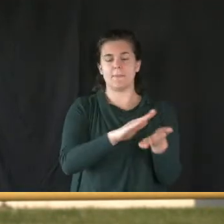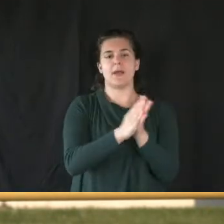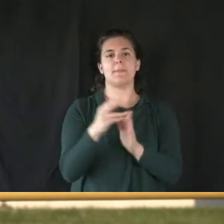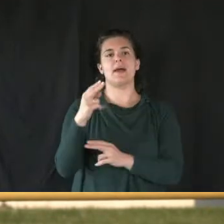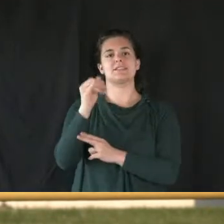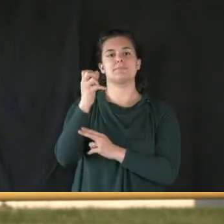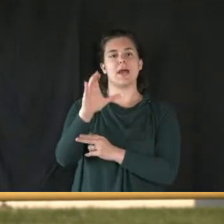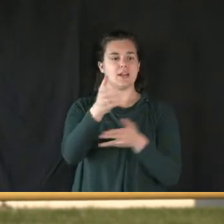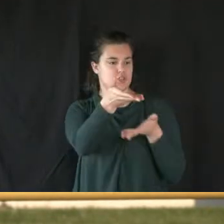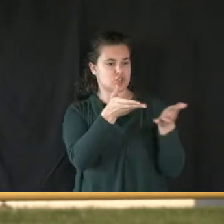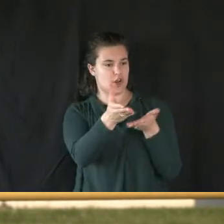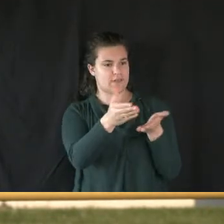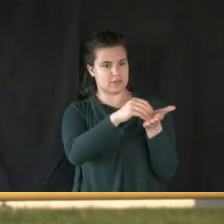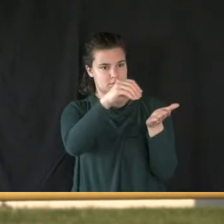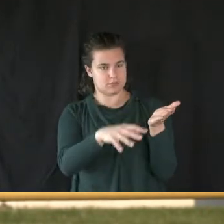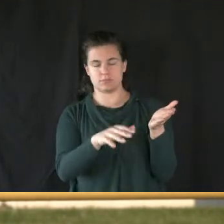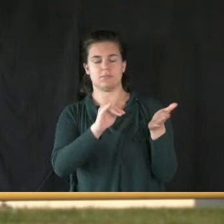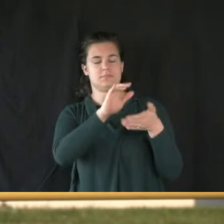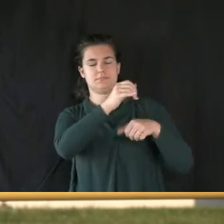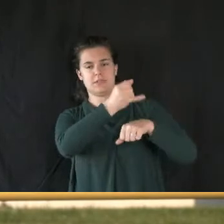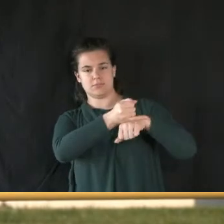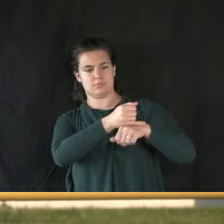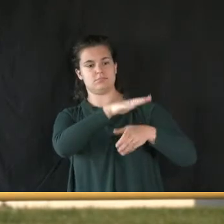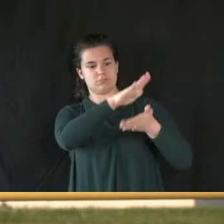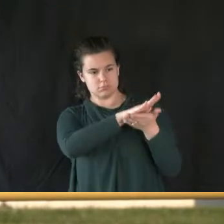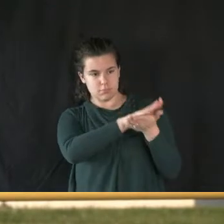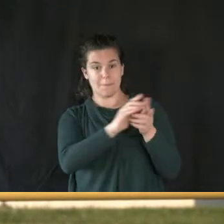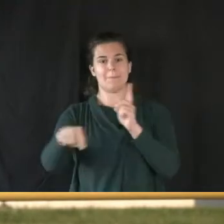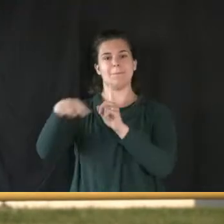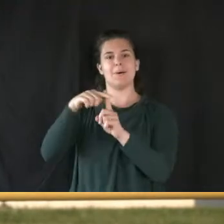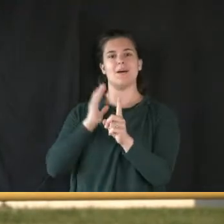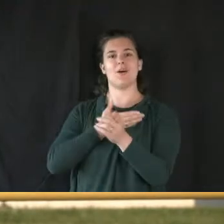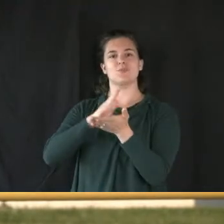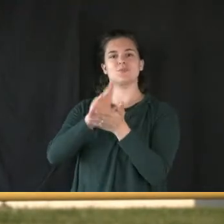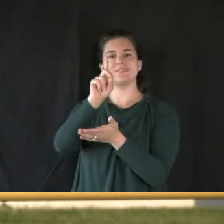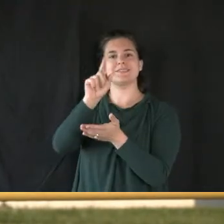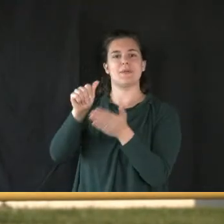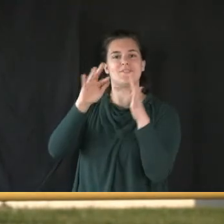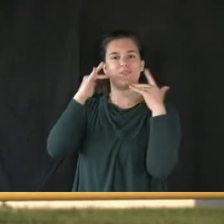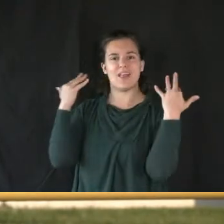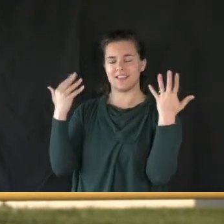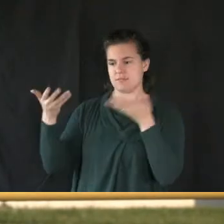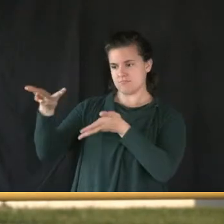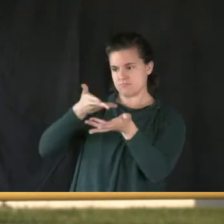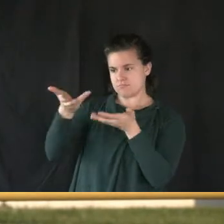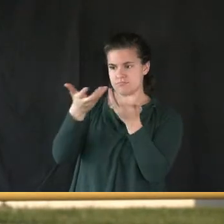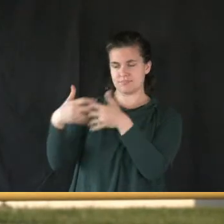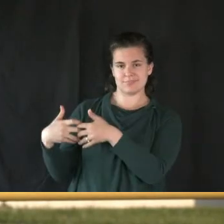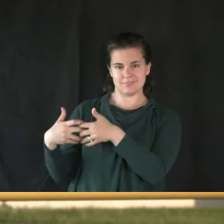a disability-friendly school. He created a disability